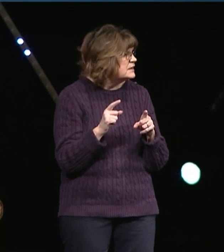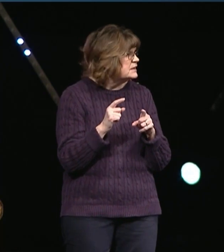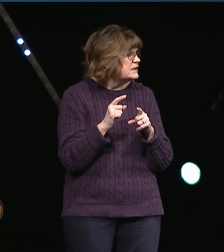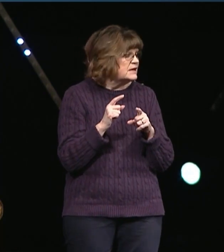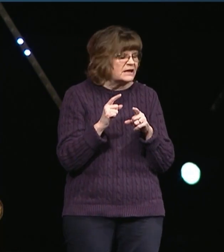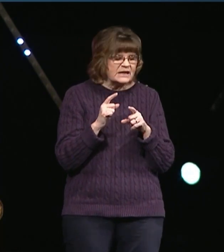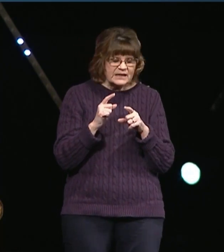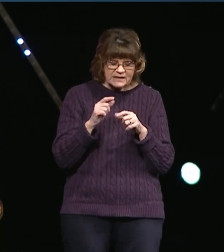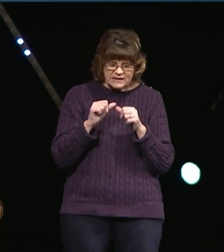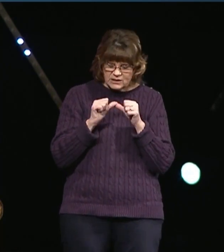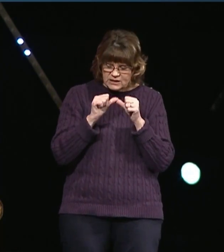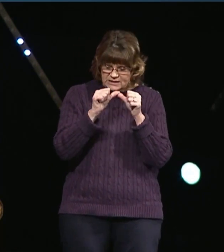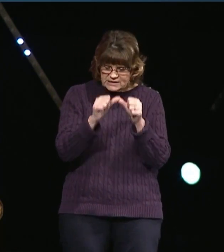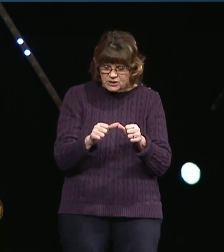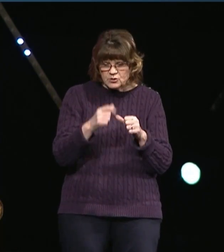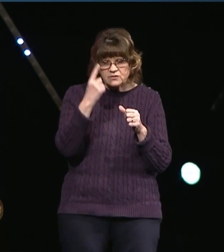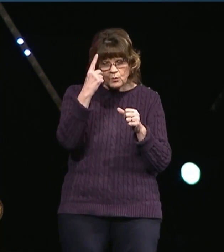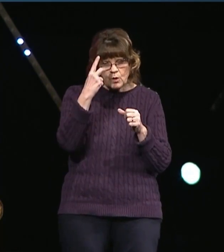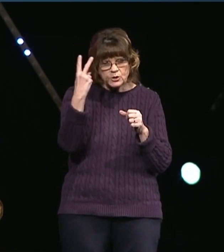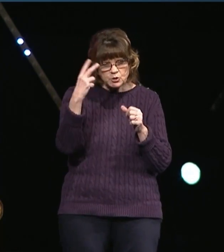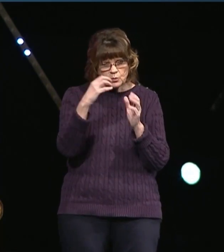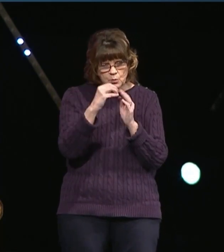continued for just a couple more paragraphs.